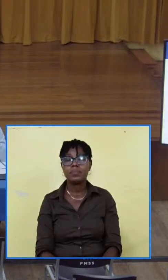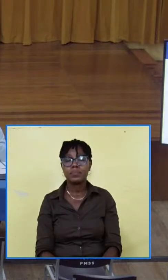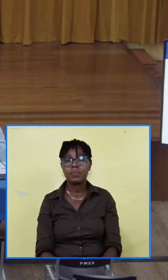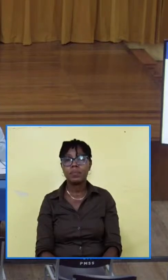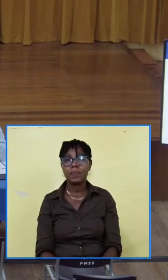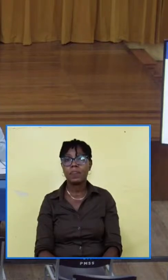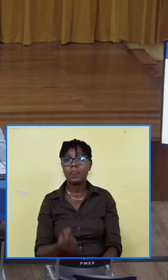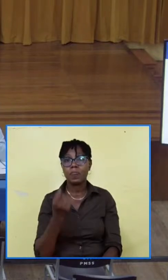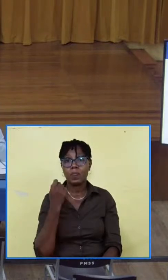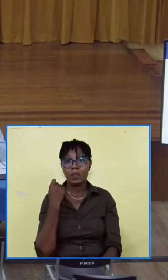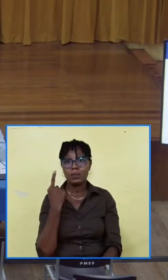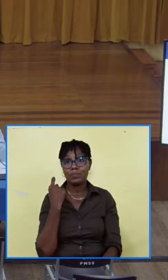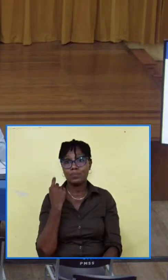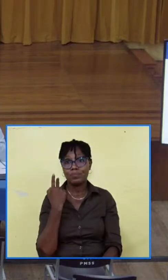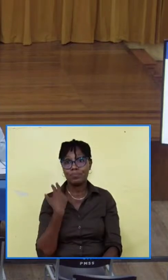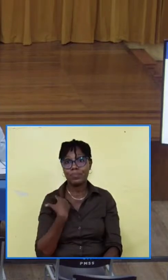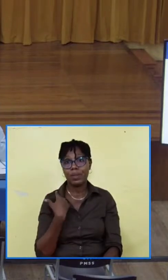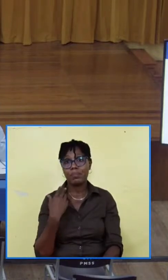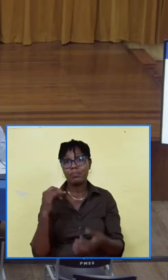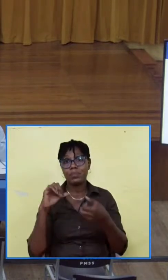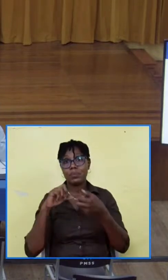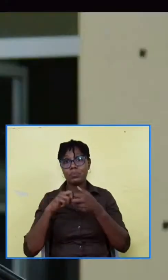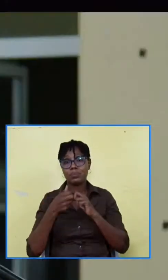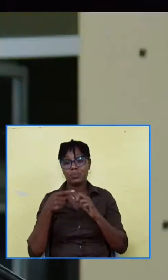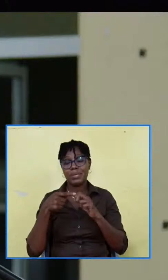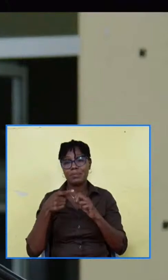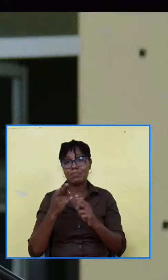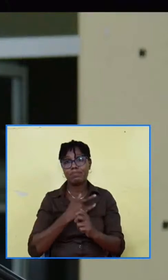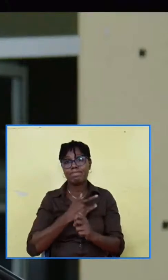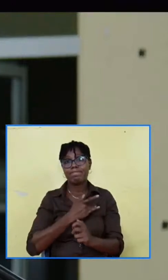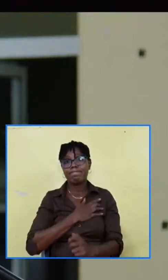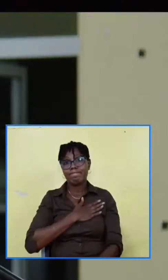that's relatively dear to me, and